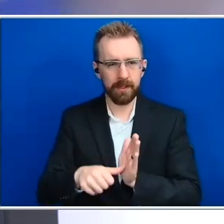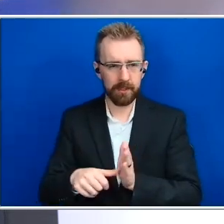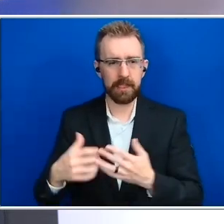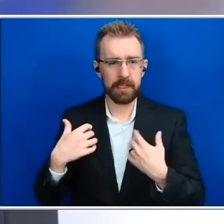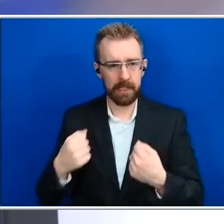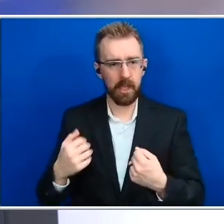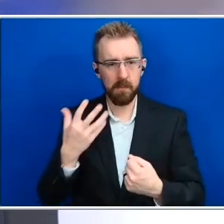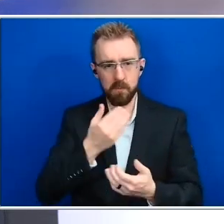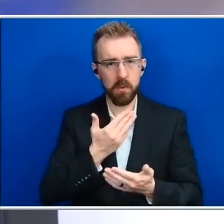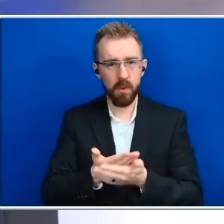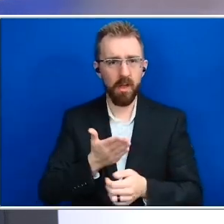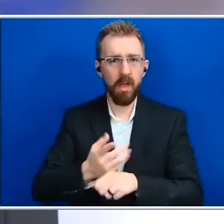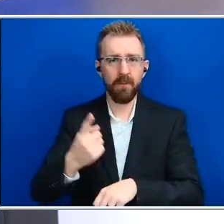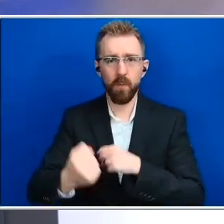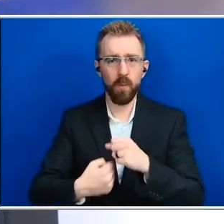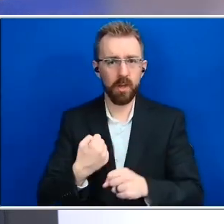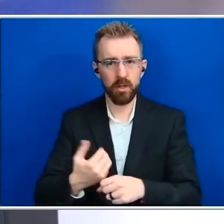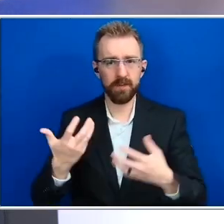Yeah.